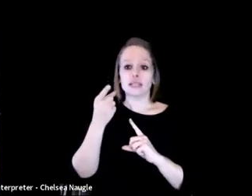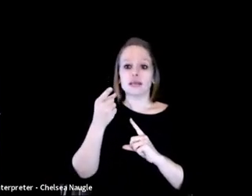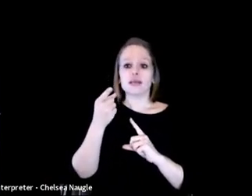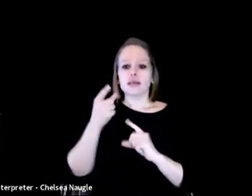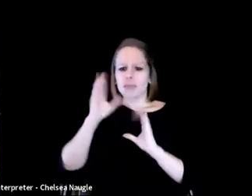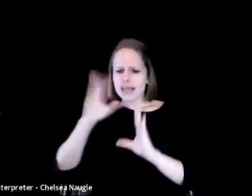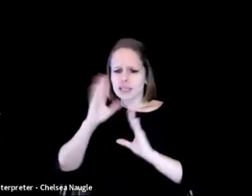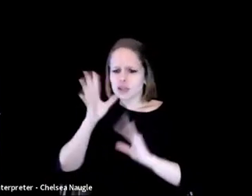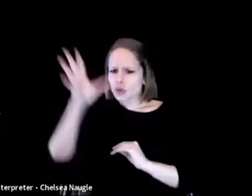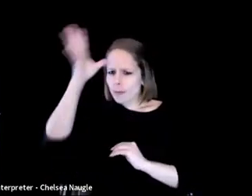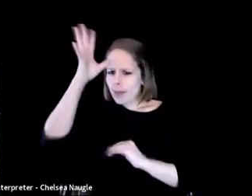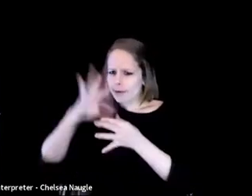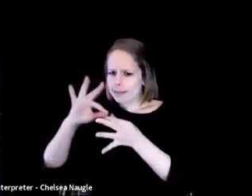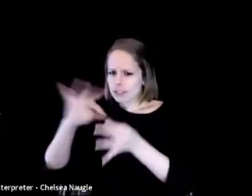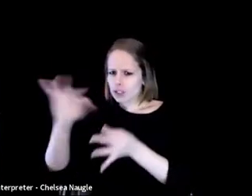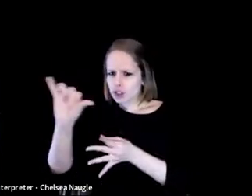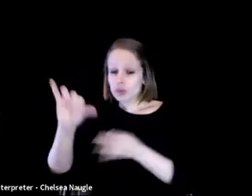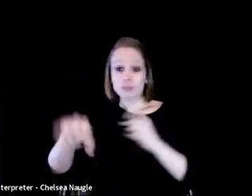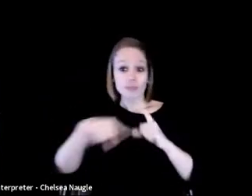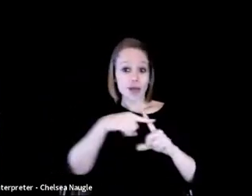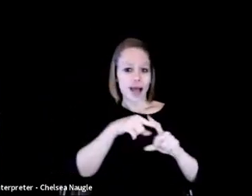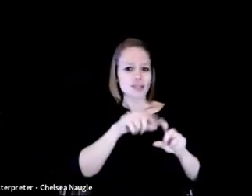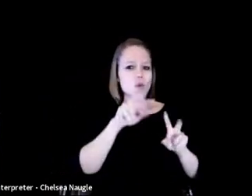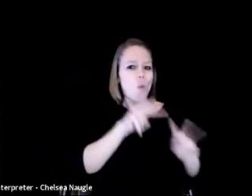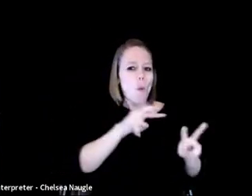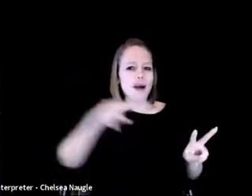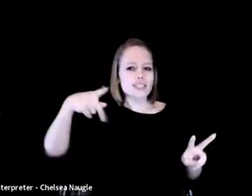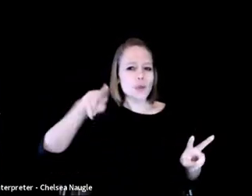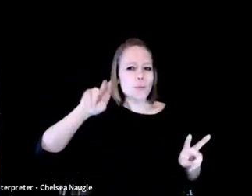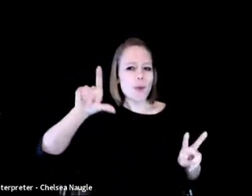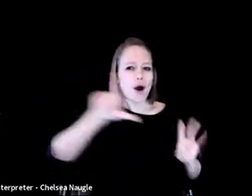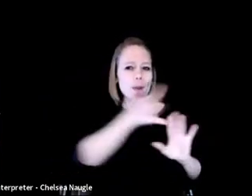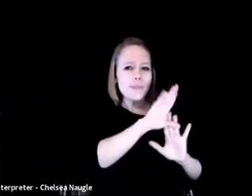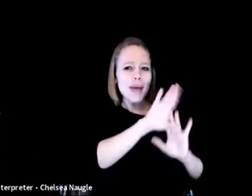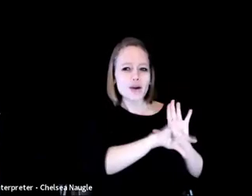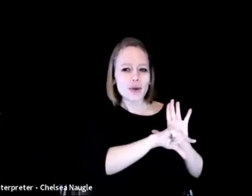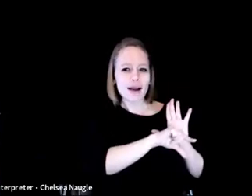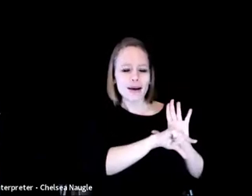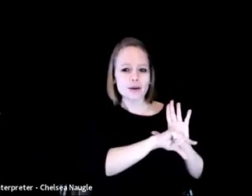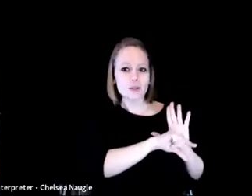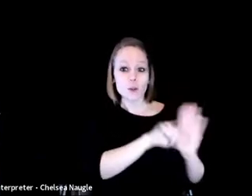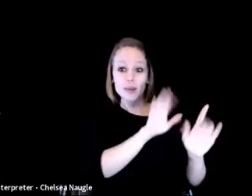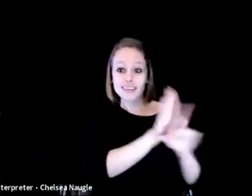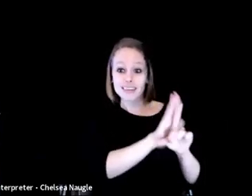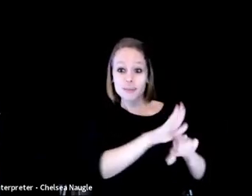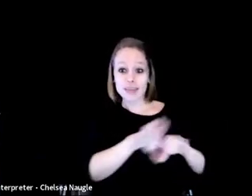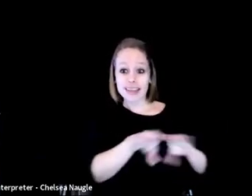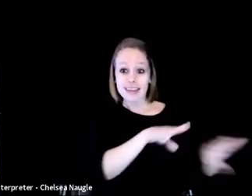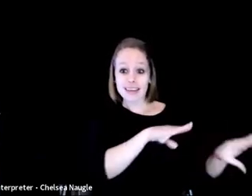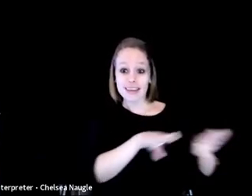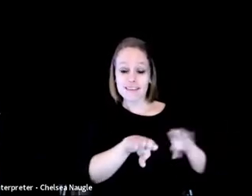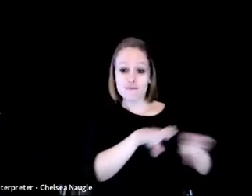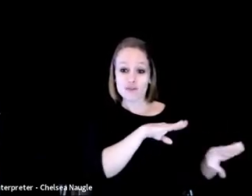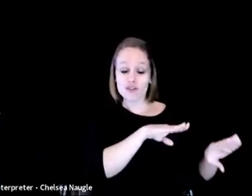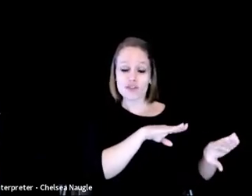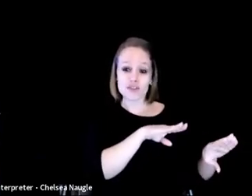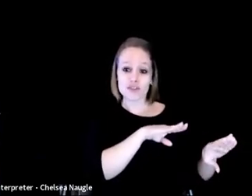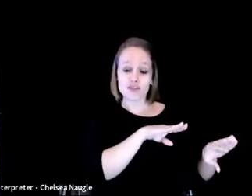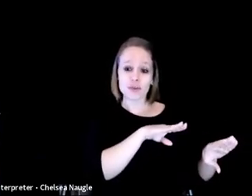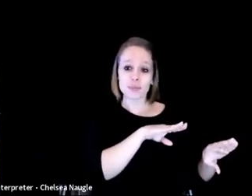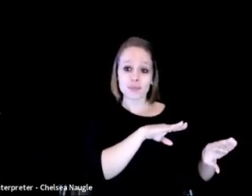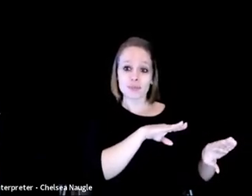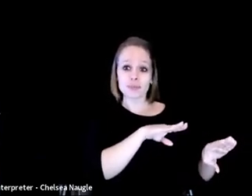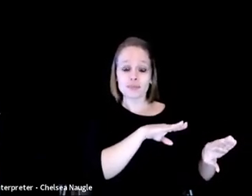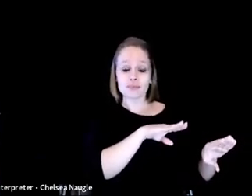them, watch him in the background. So he's going to be behaving in ways that I think, and this